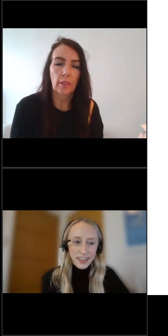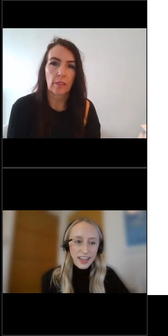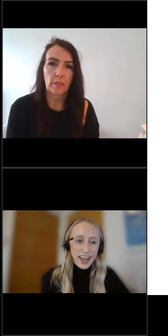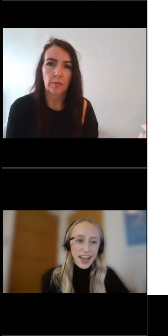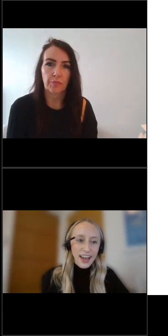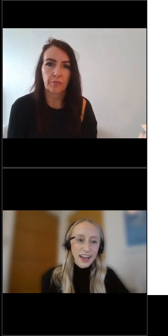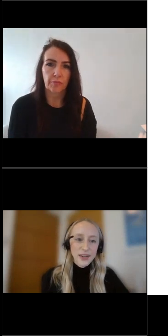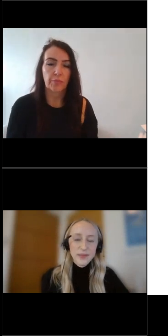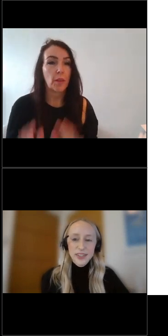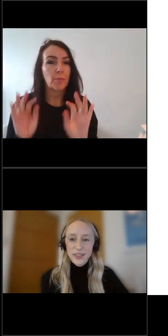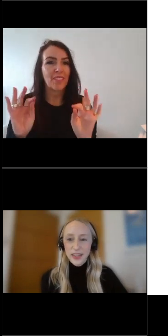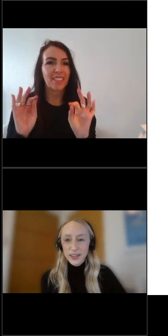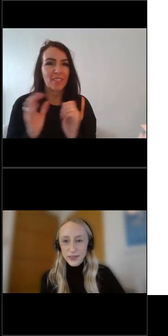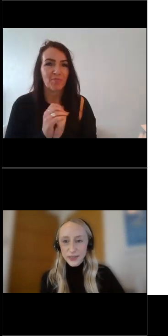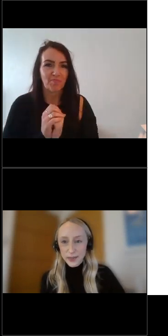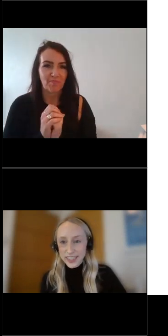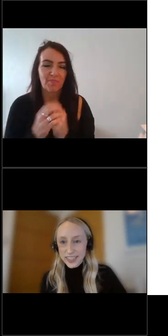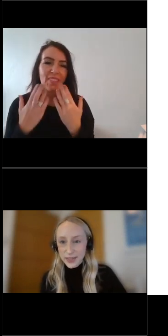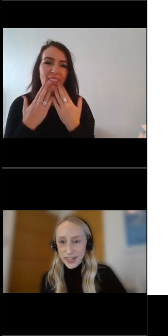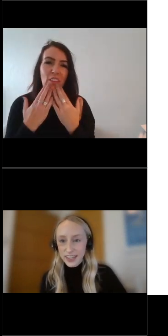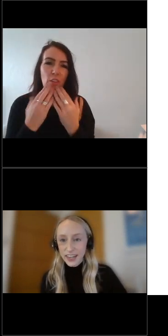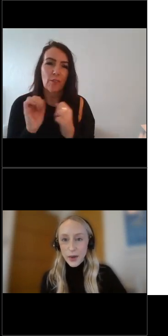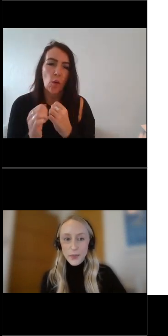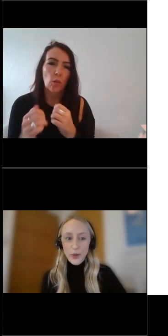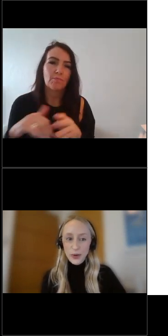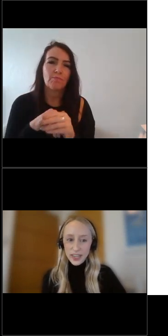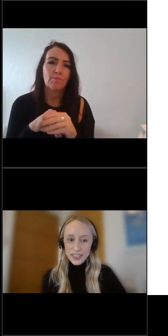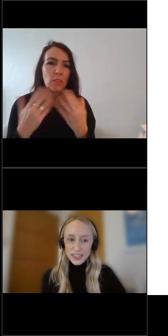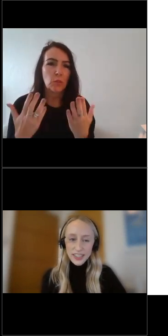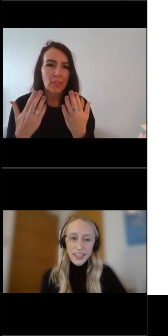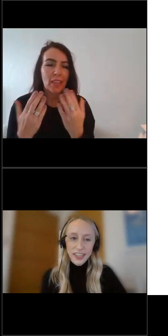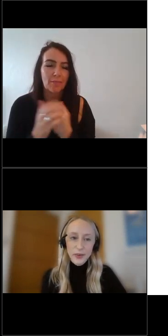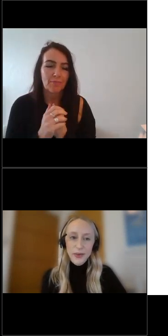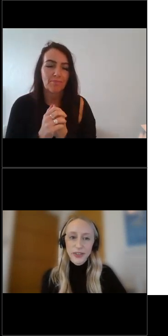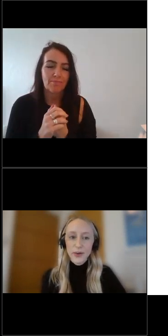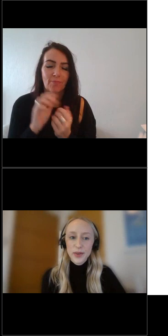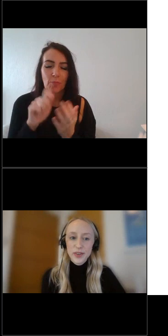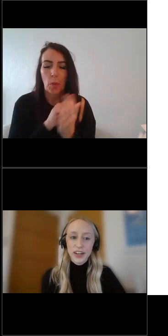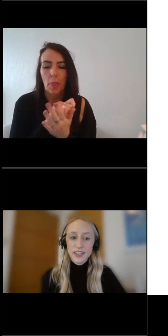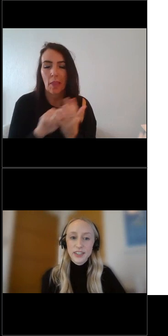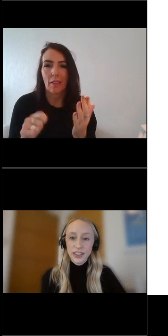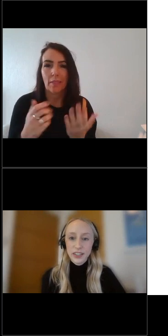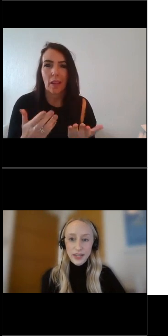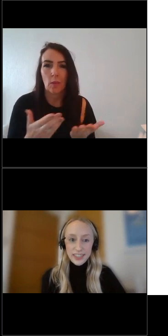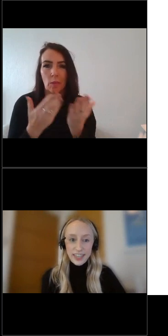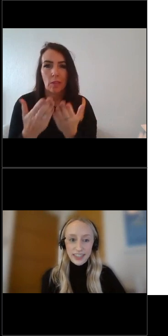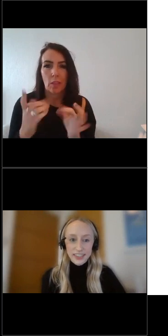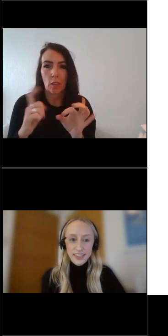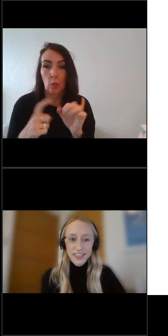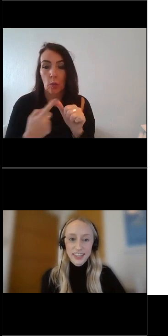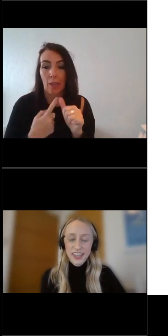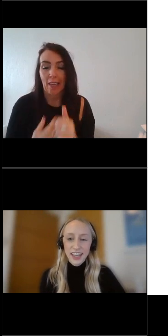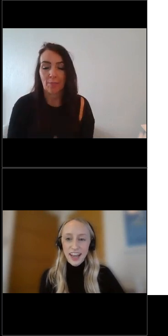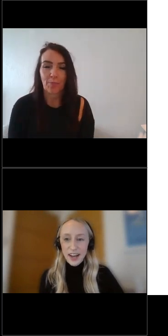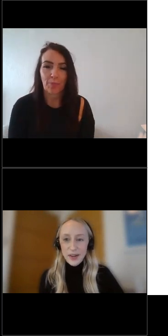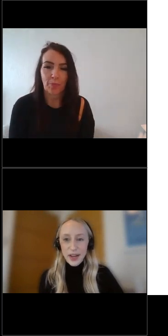Perfect. So thank you all for your participation in that poll question. We will now move on to the Q&A